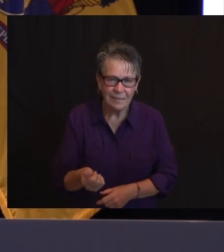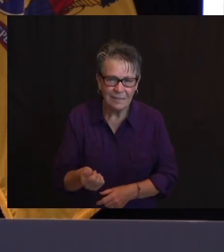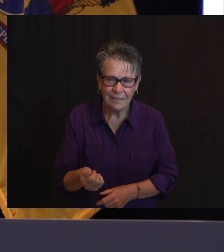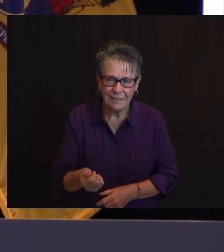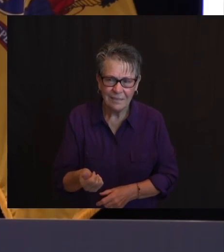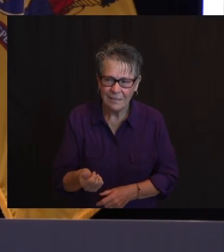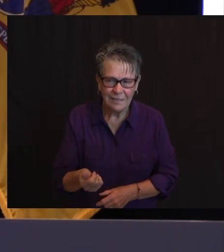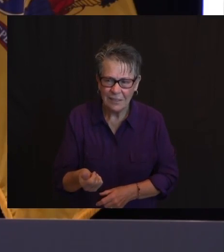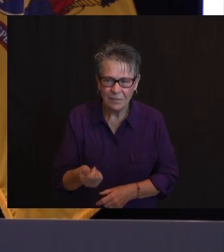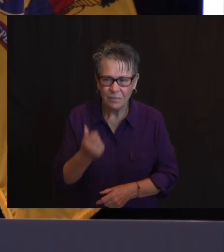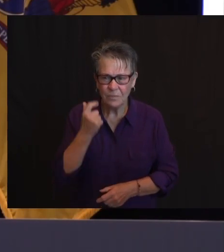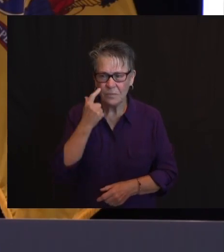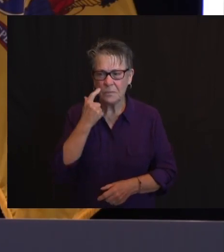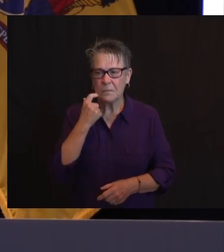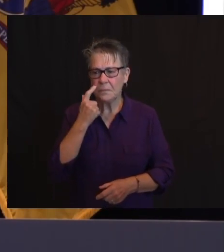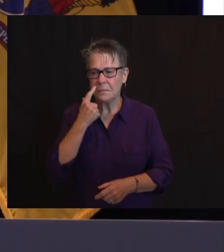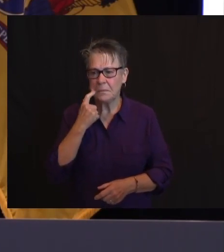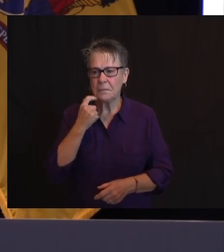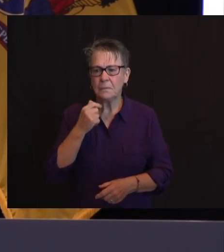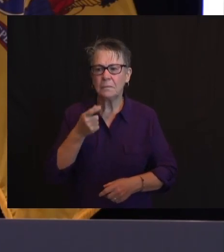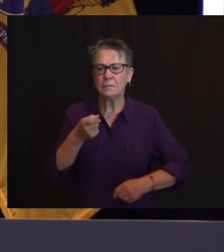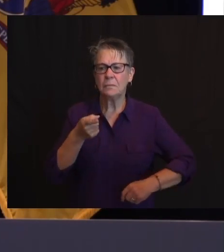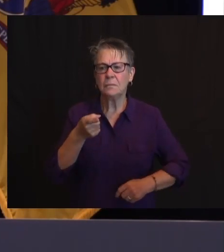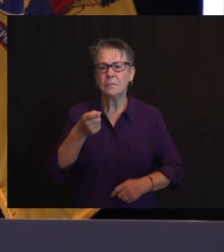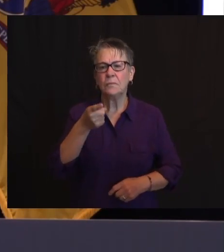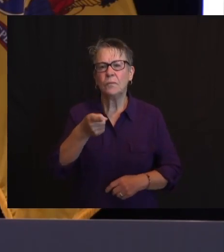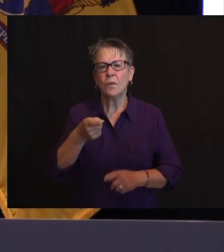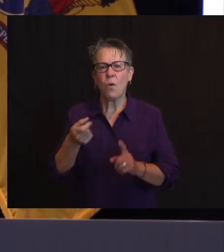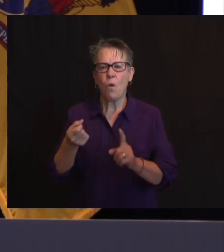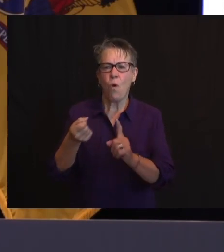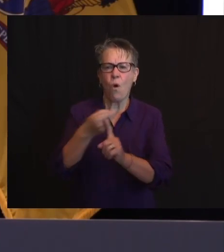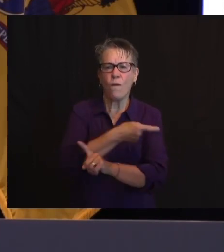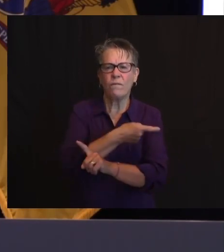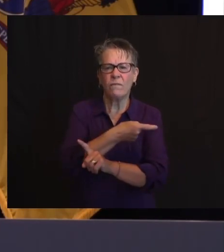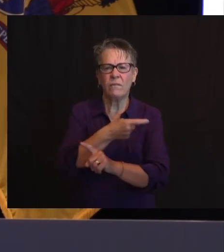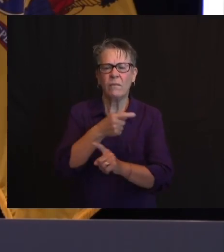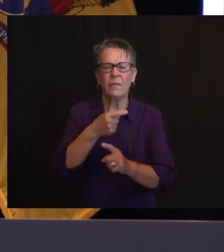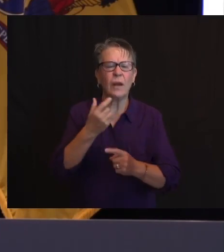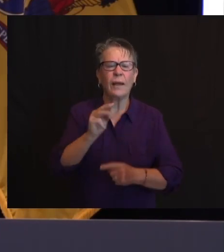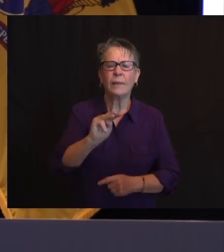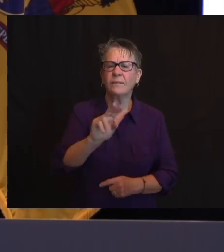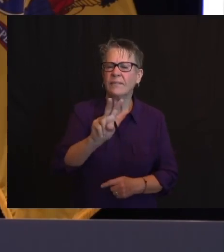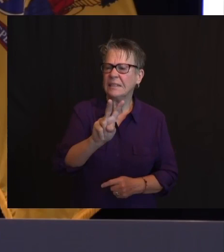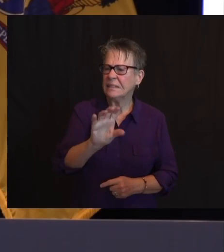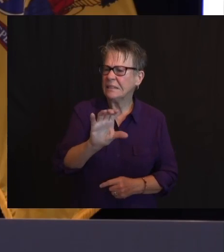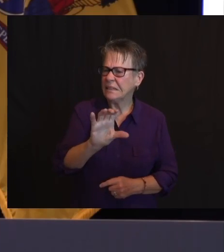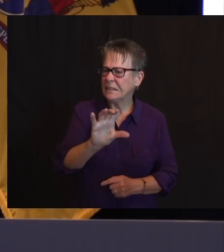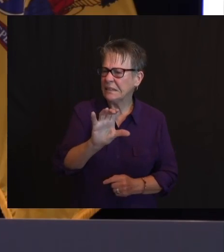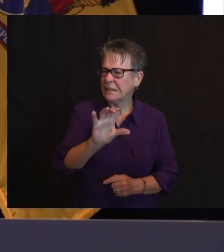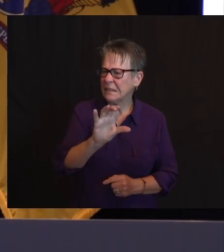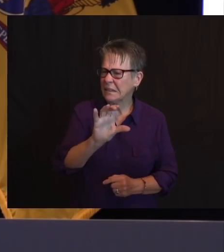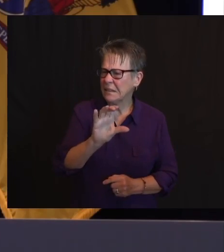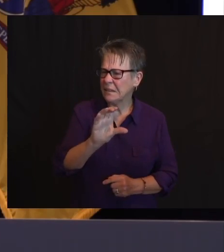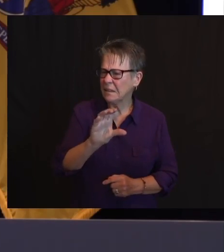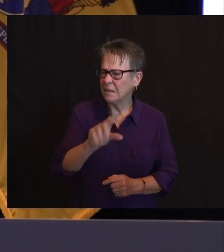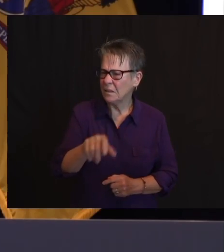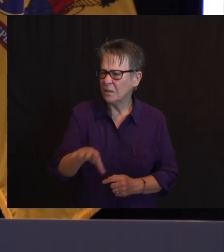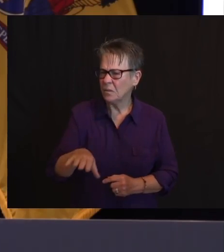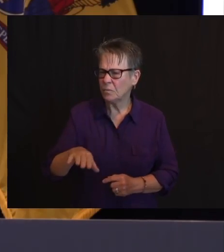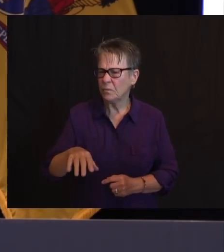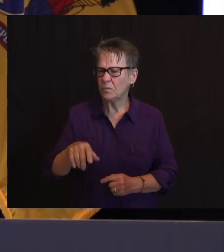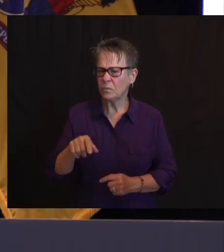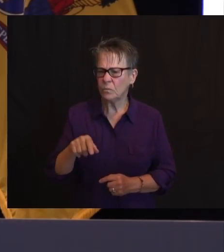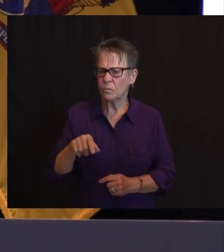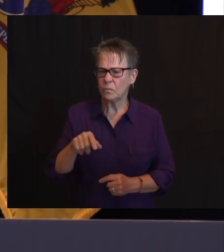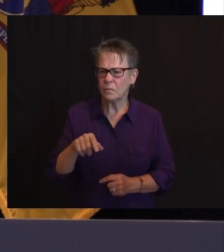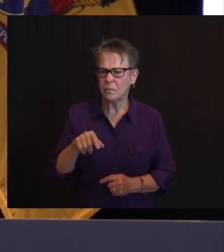Online transactions were not affected. We, meaning MVC and OIT, worked with vendor to fix the problem.